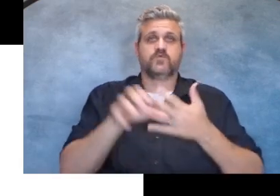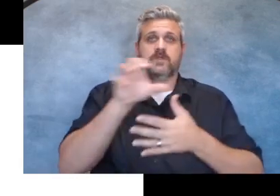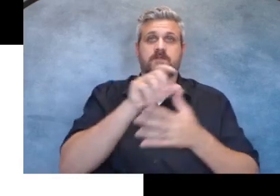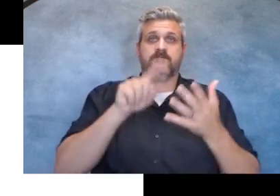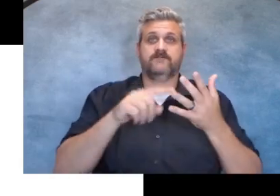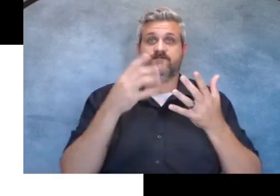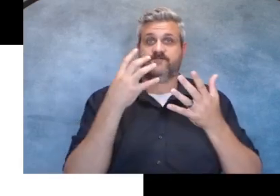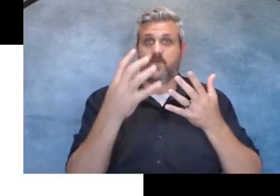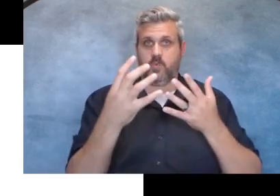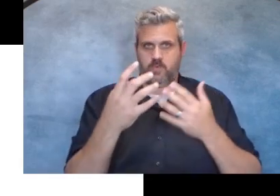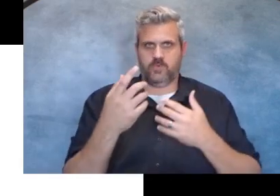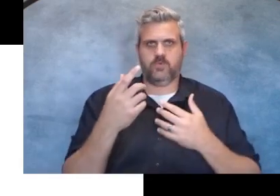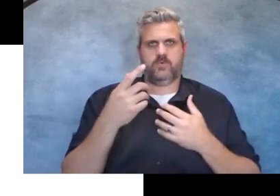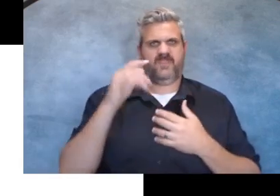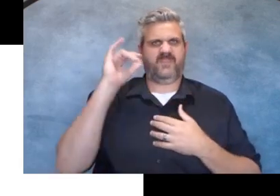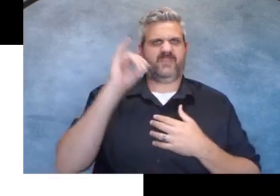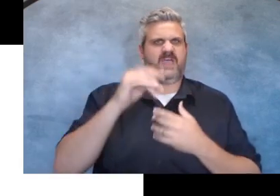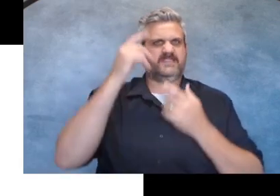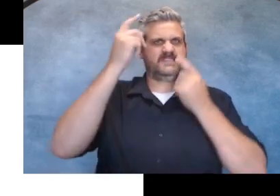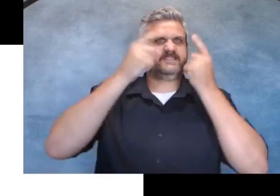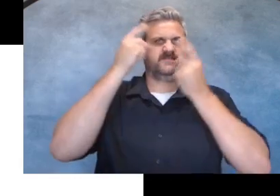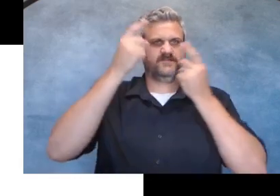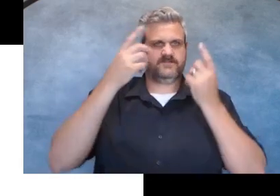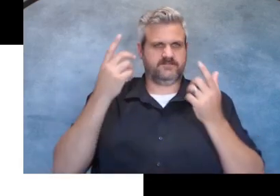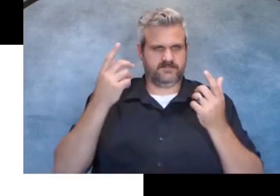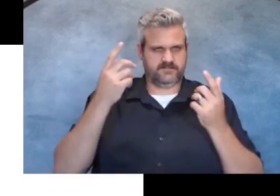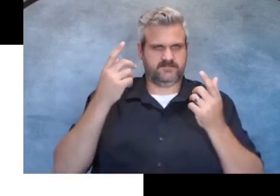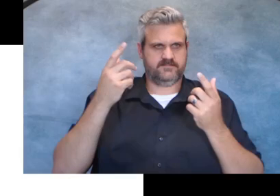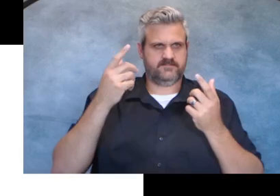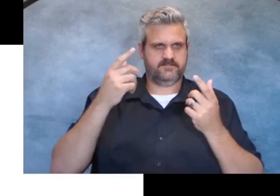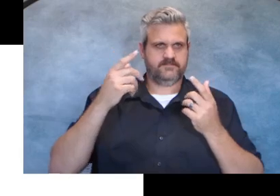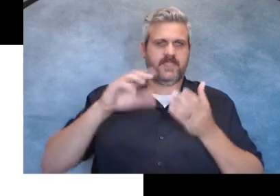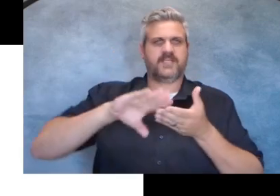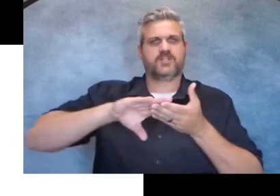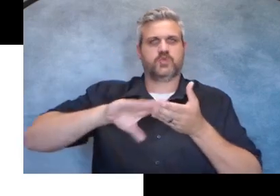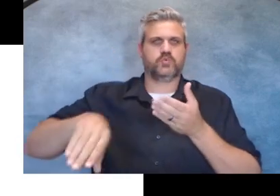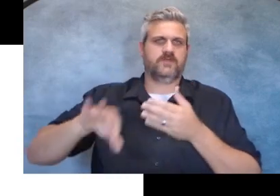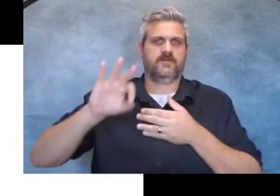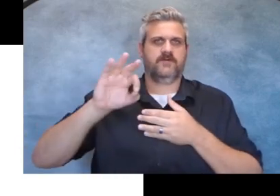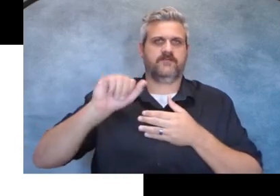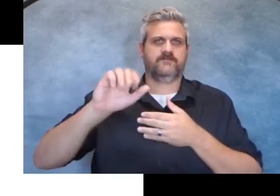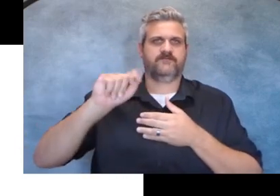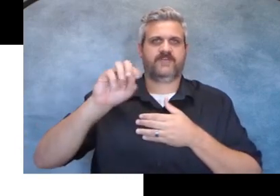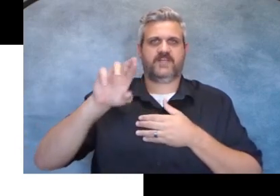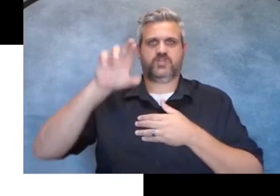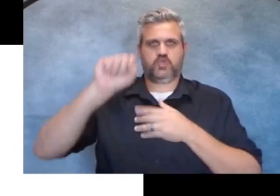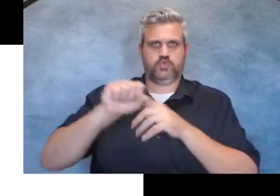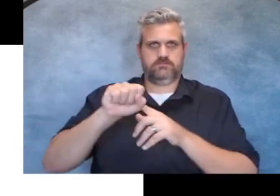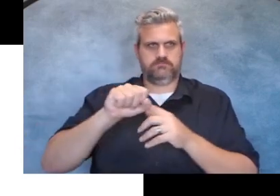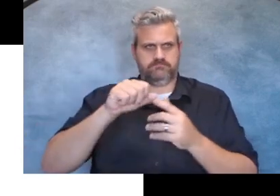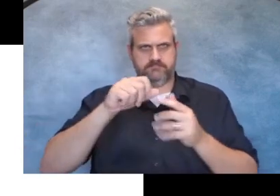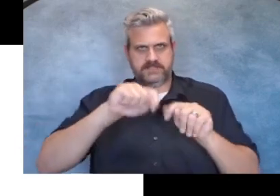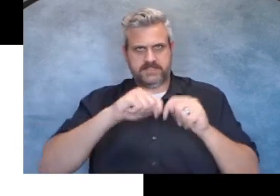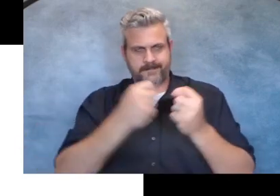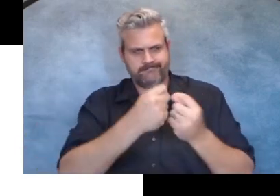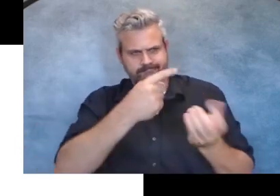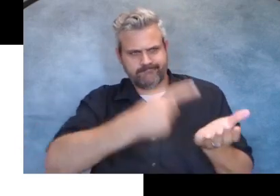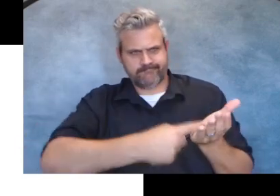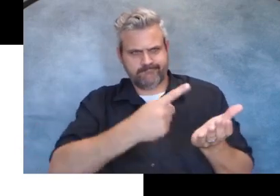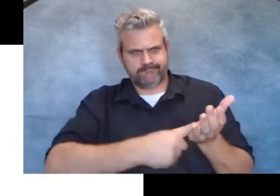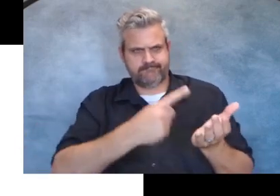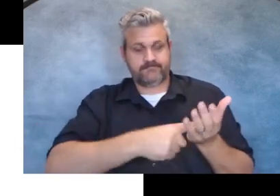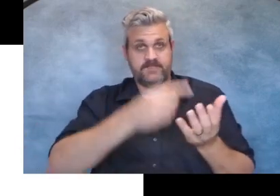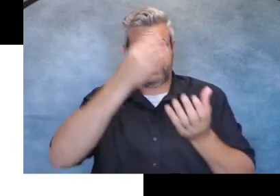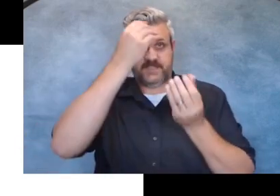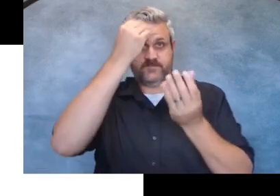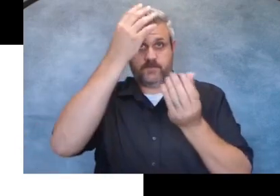Criterion 4 is what is considered the exclusionary factors. The ARC will discuss the information listed.